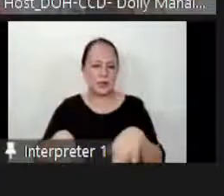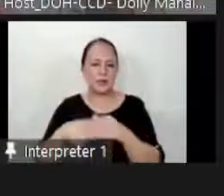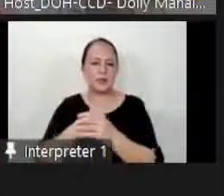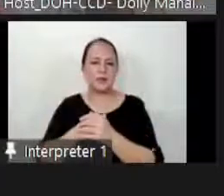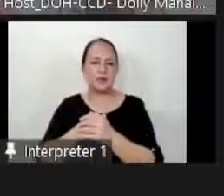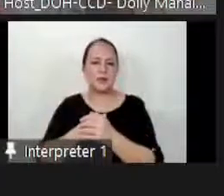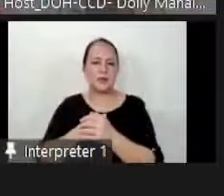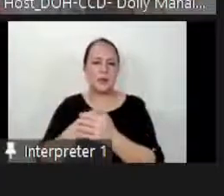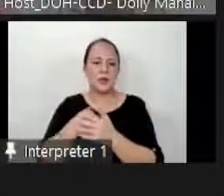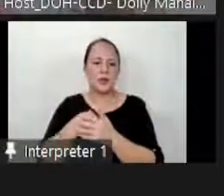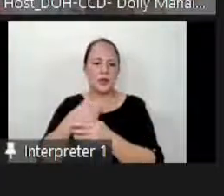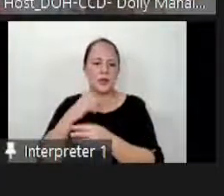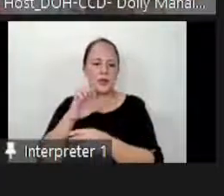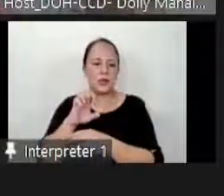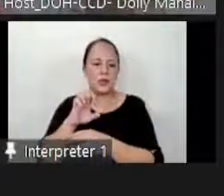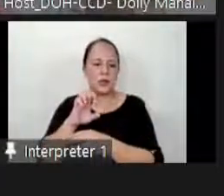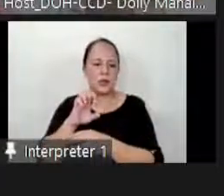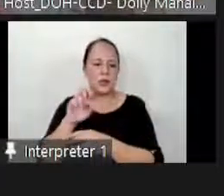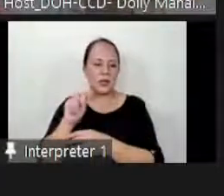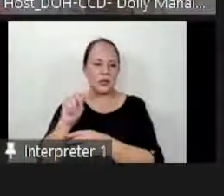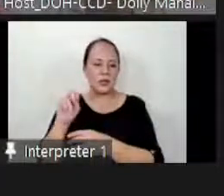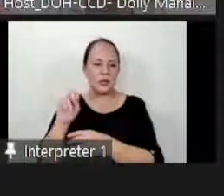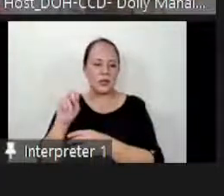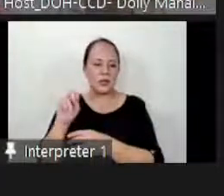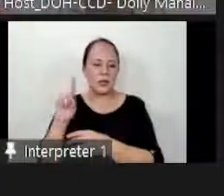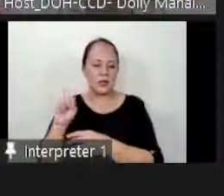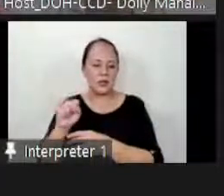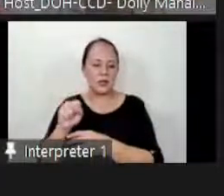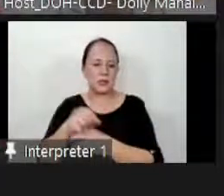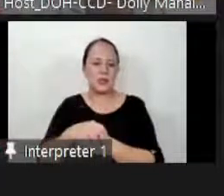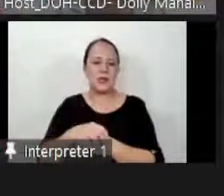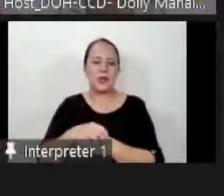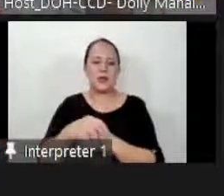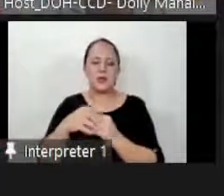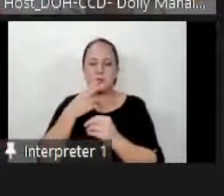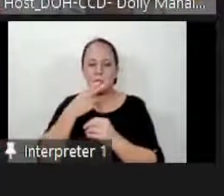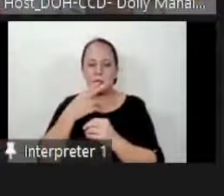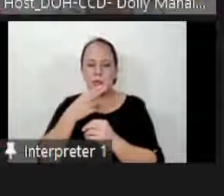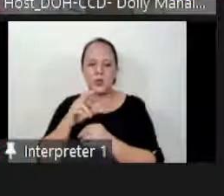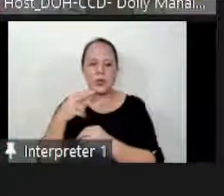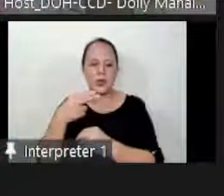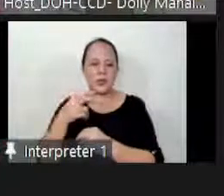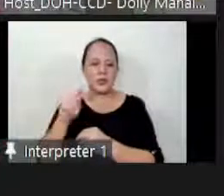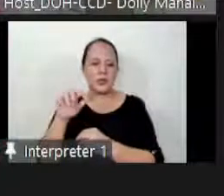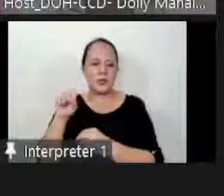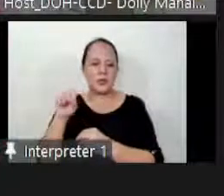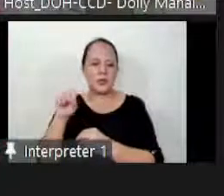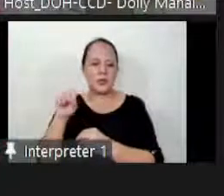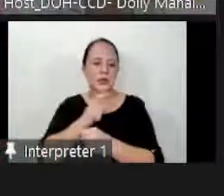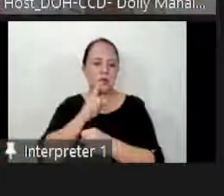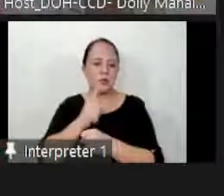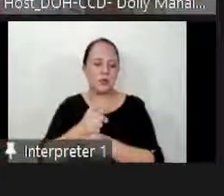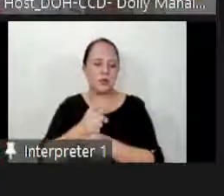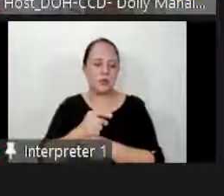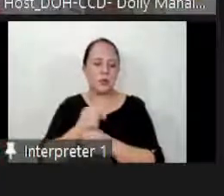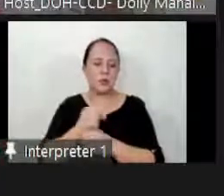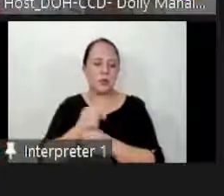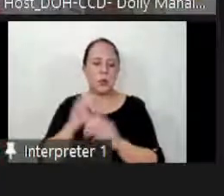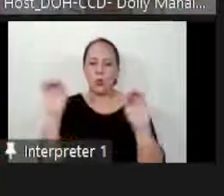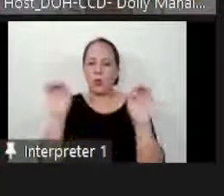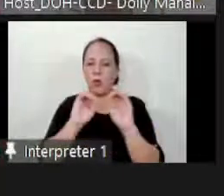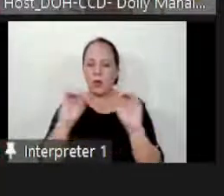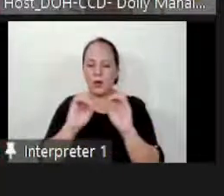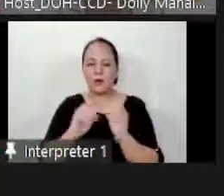or ENNDS and heated tobacco products or HTPs in order to ensure that no one,